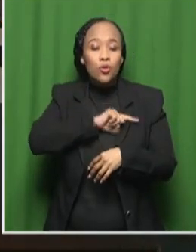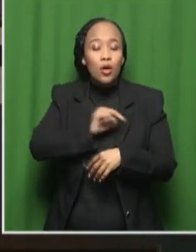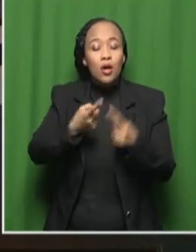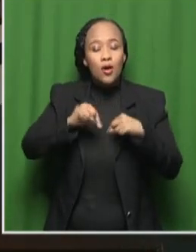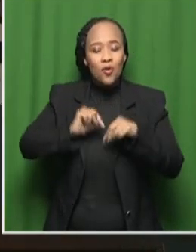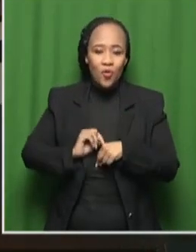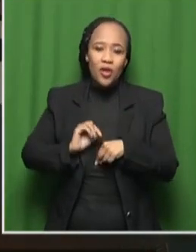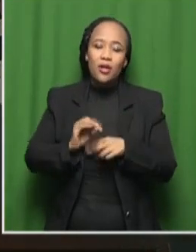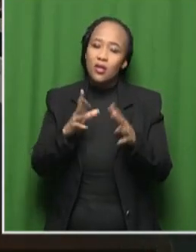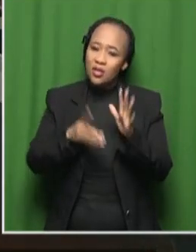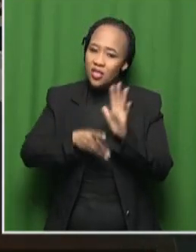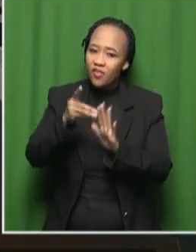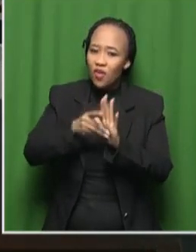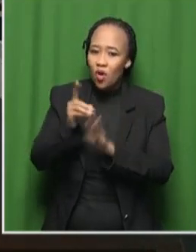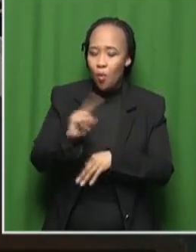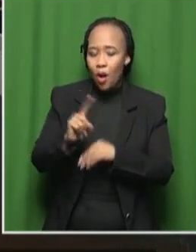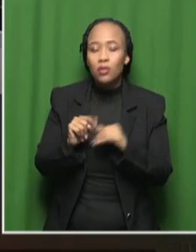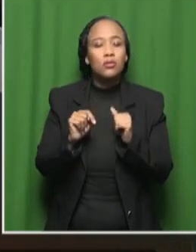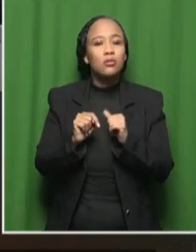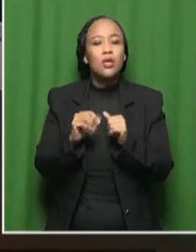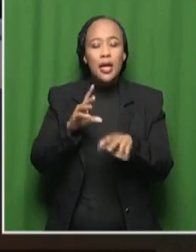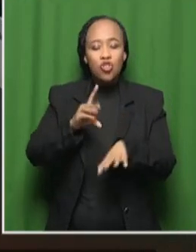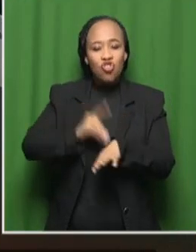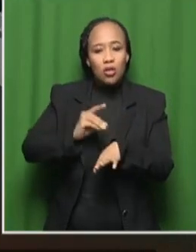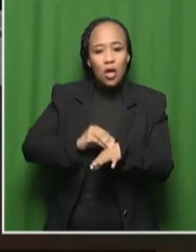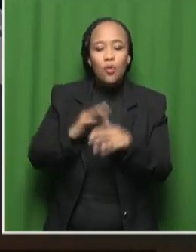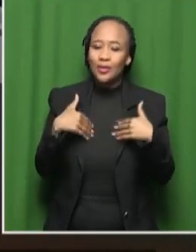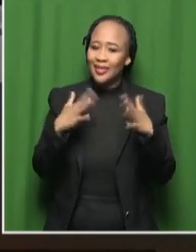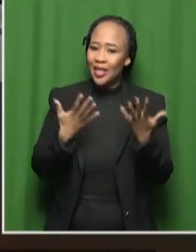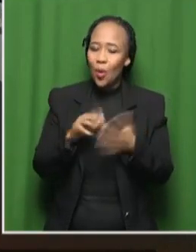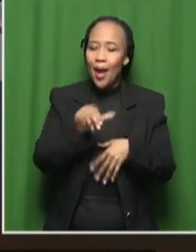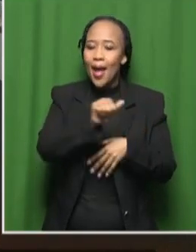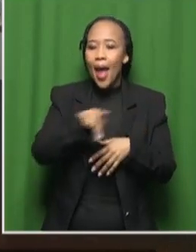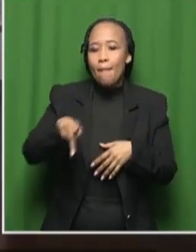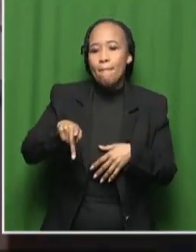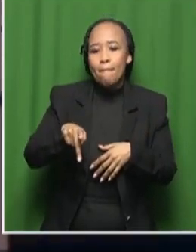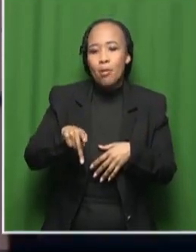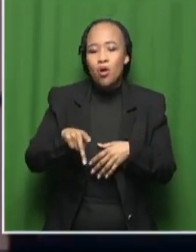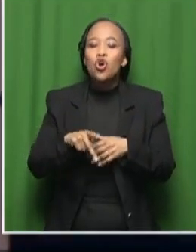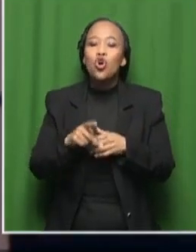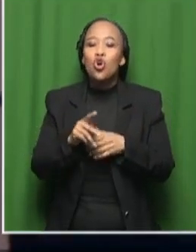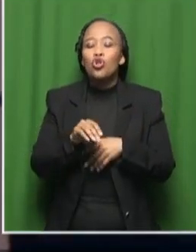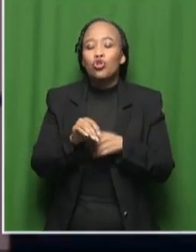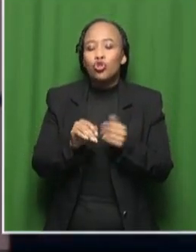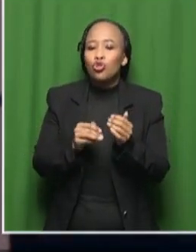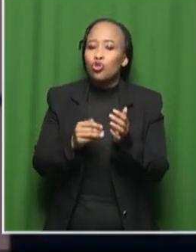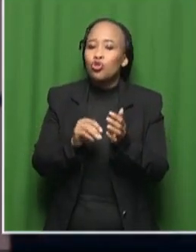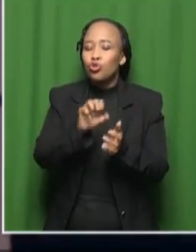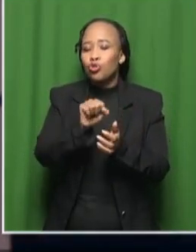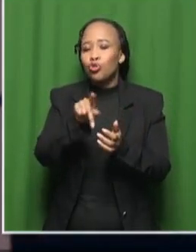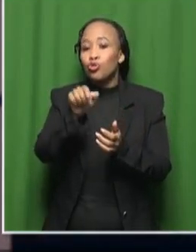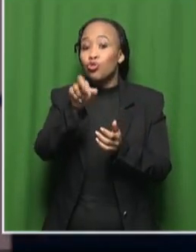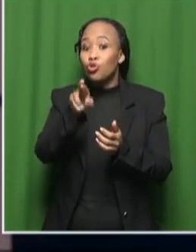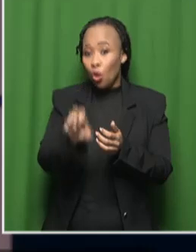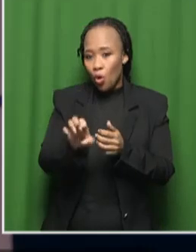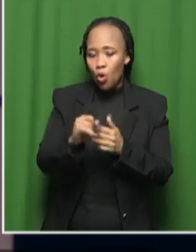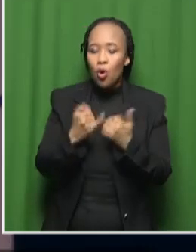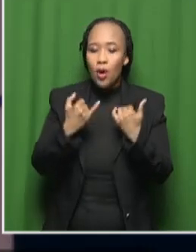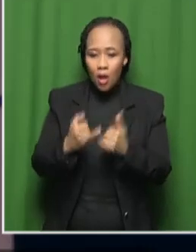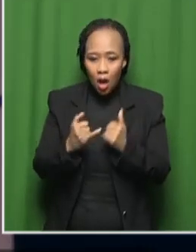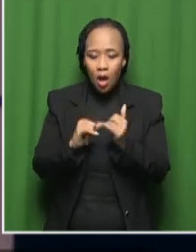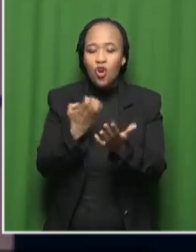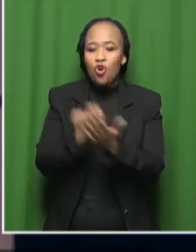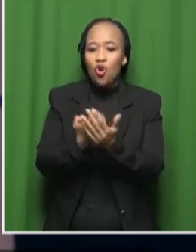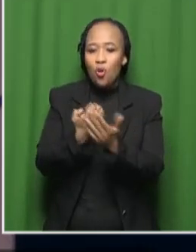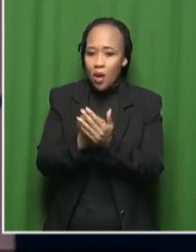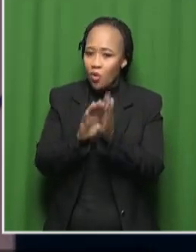that just starts in the App Store. Yes. So what we decided was, with all our research, firstly, we needed to build something that was free so that we didn't increase the socioeconomic divide